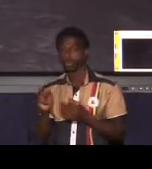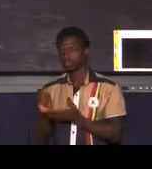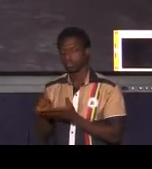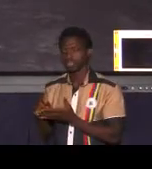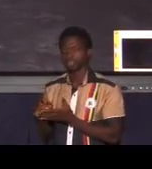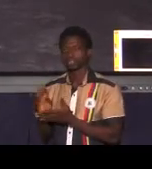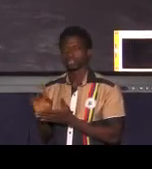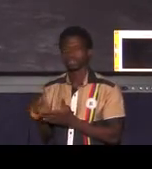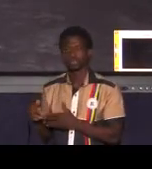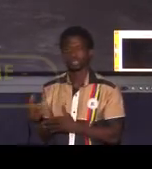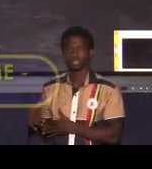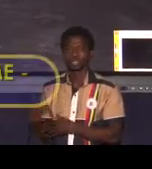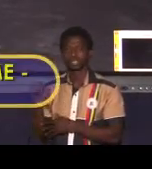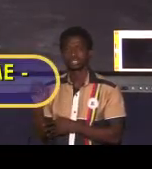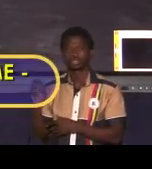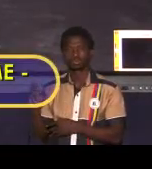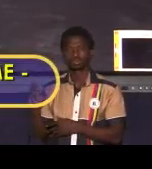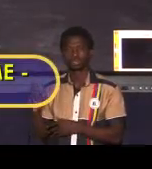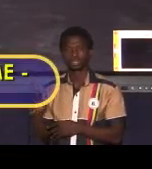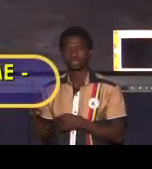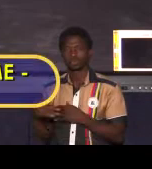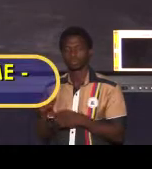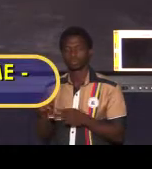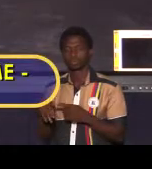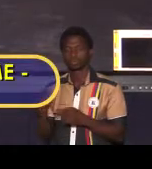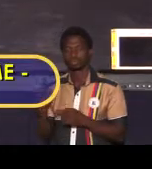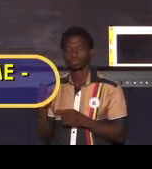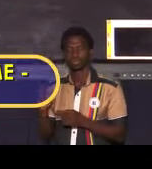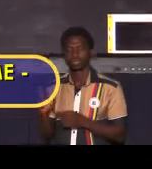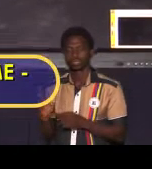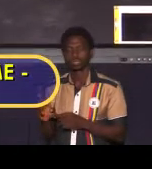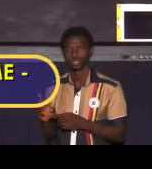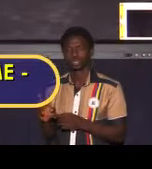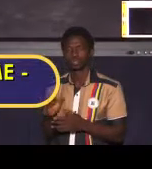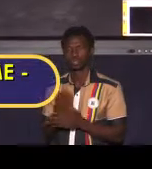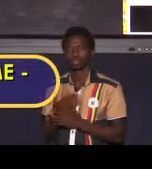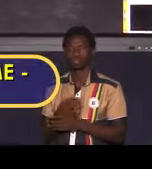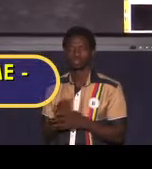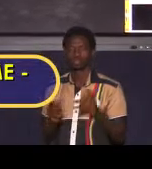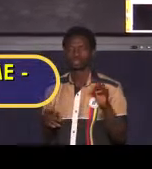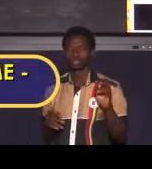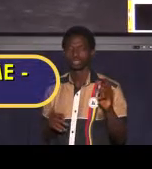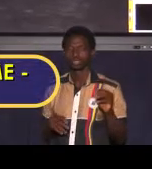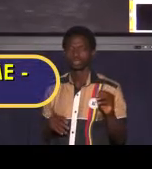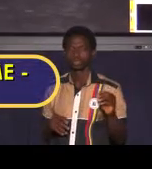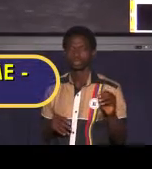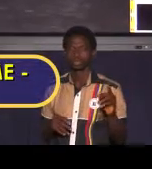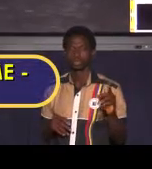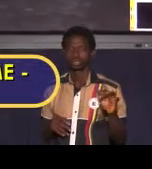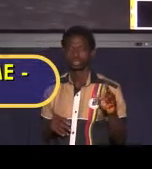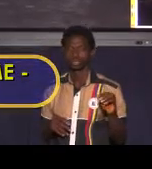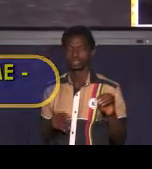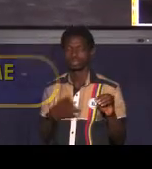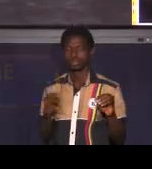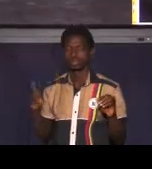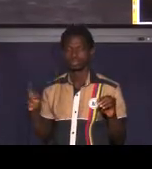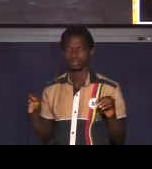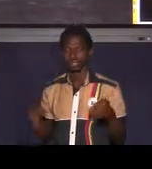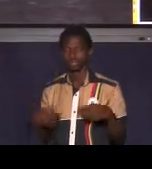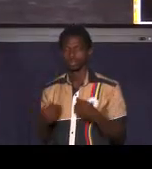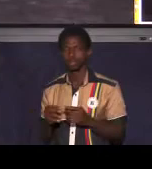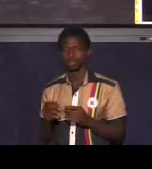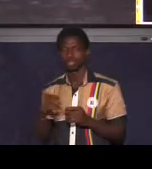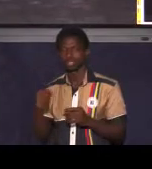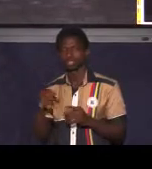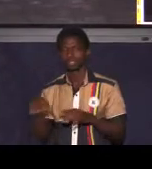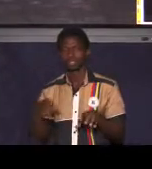written at the side, kilometer back to meter. Now, between kilometer and meter, how many tens do we